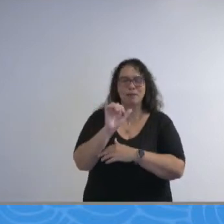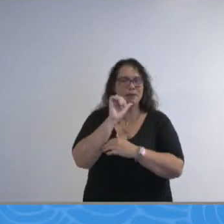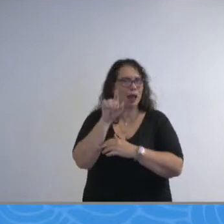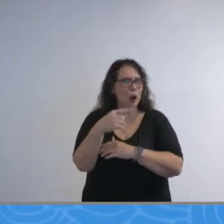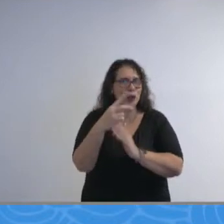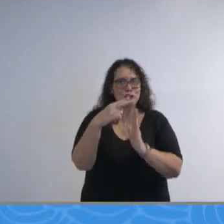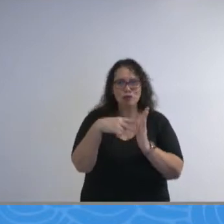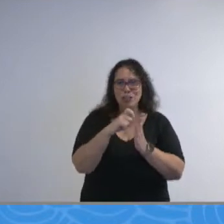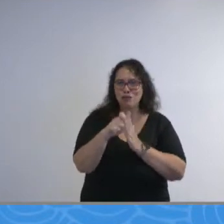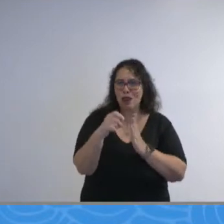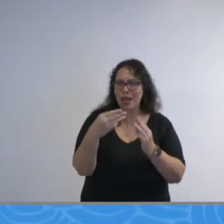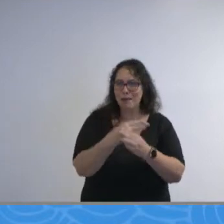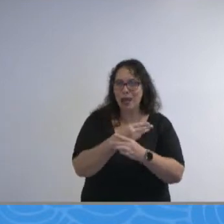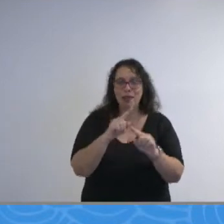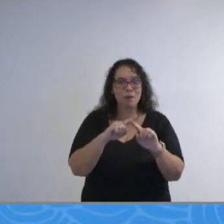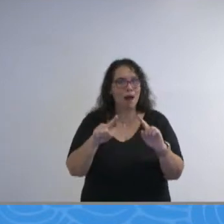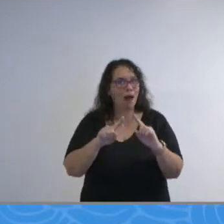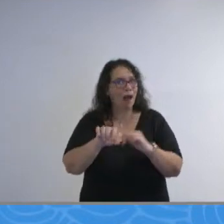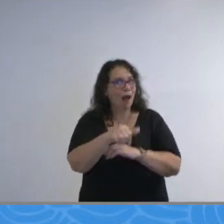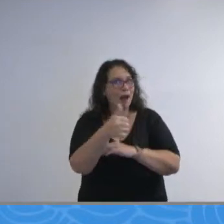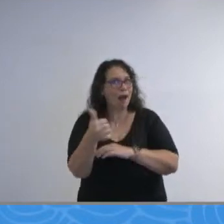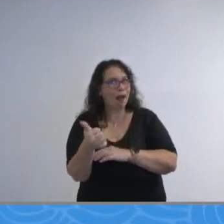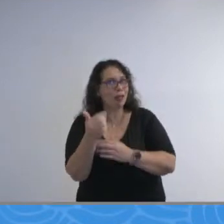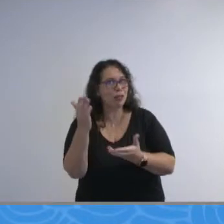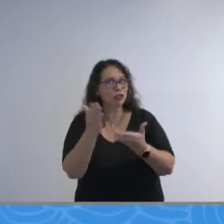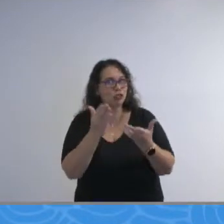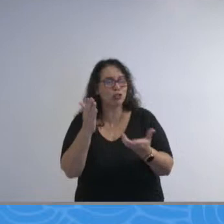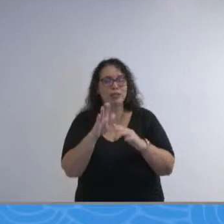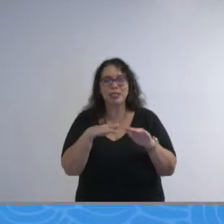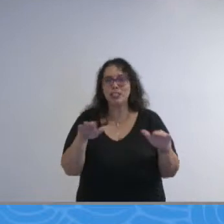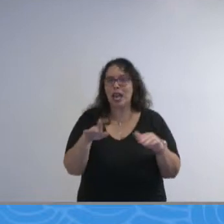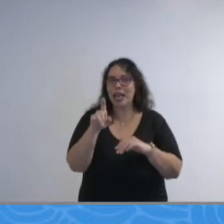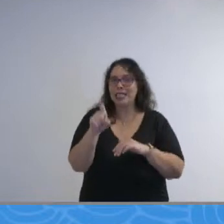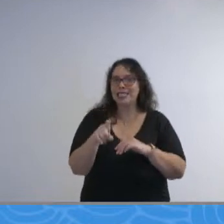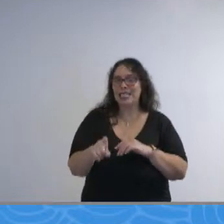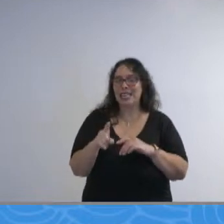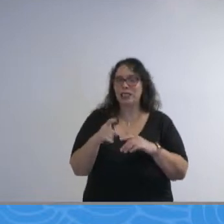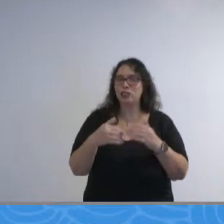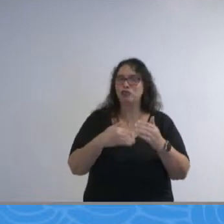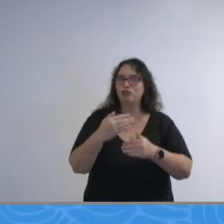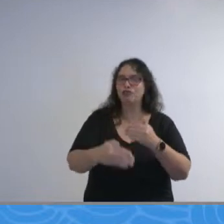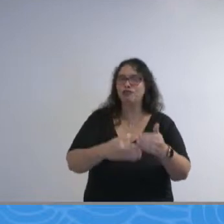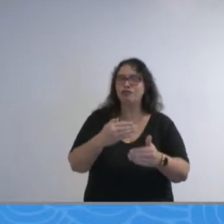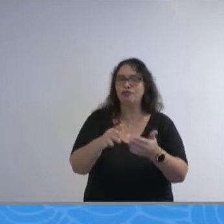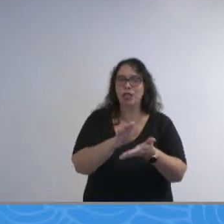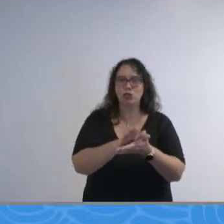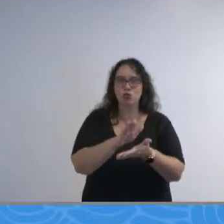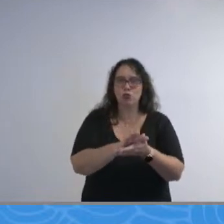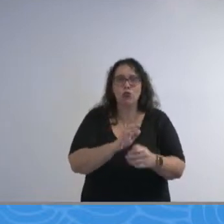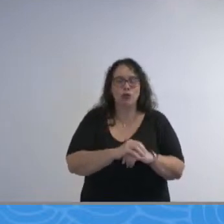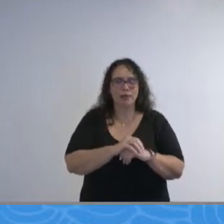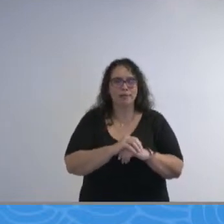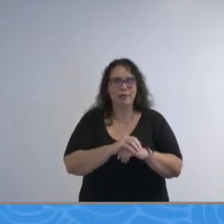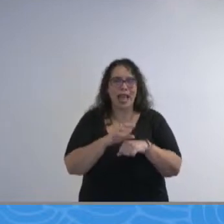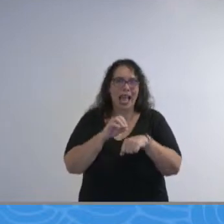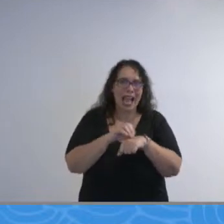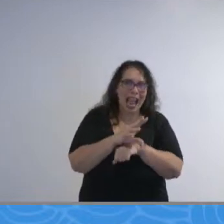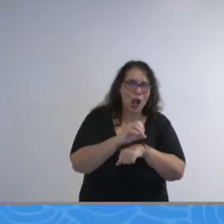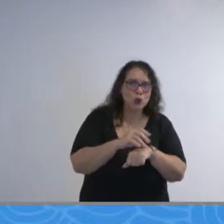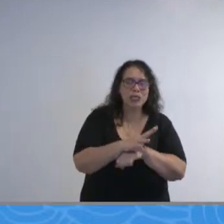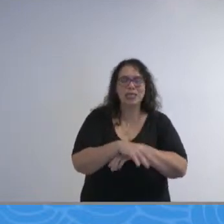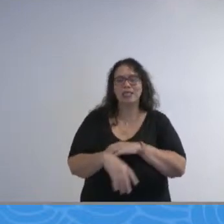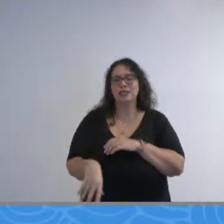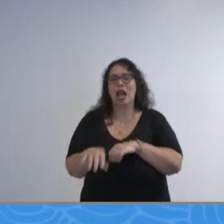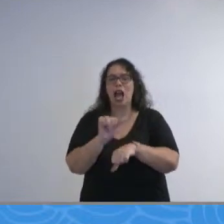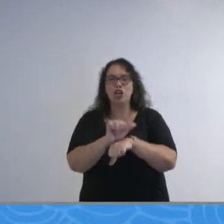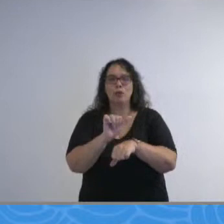writing, math. It's these additional services that a child may need in order to make progress in school. Counseling, occupational